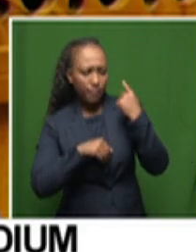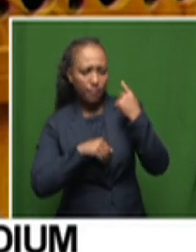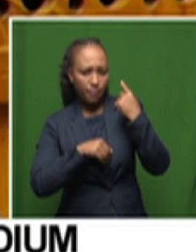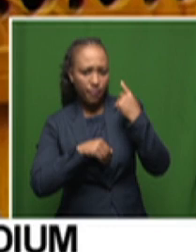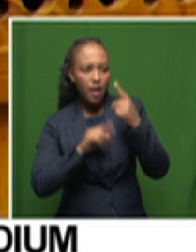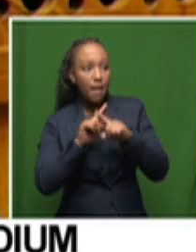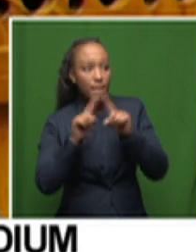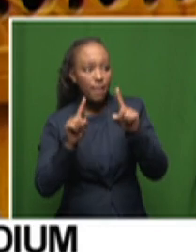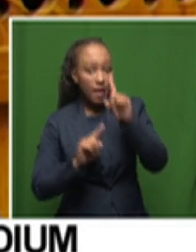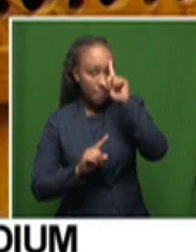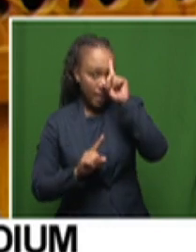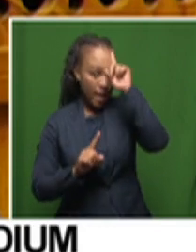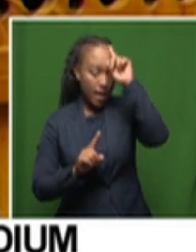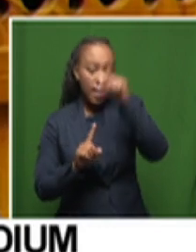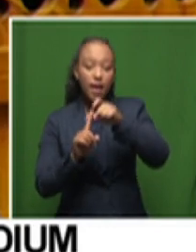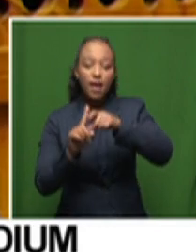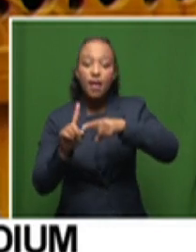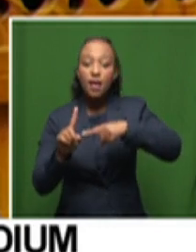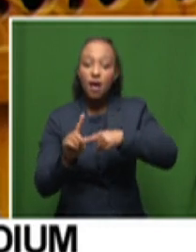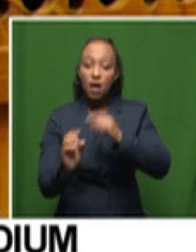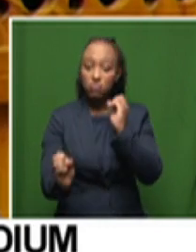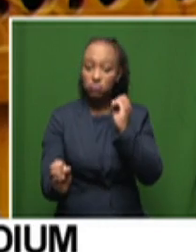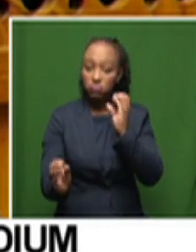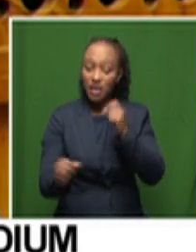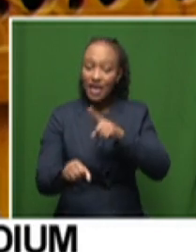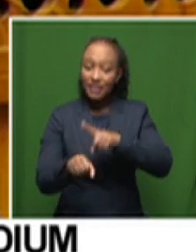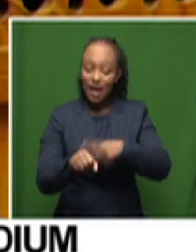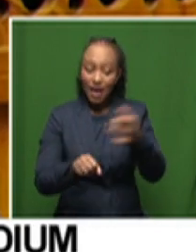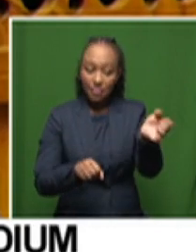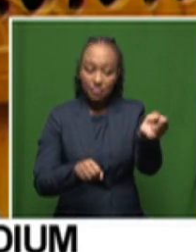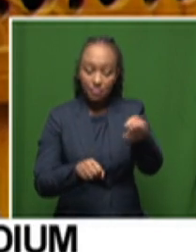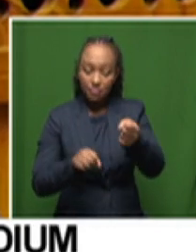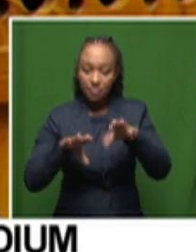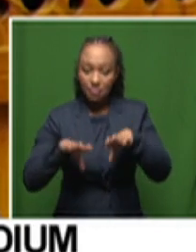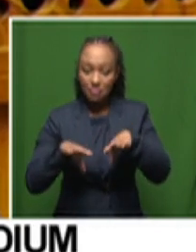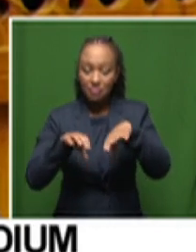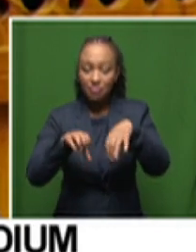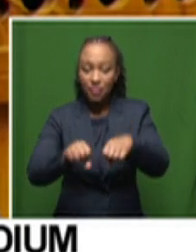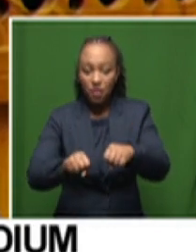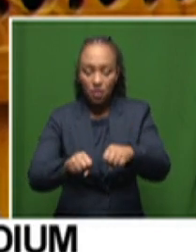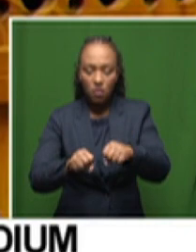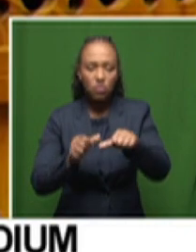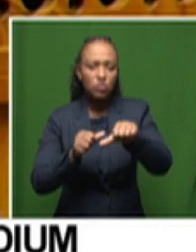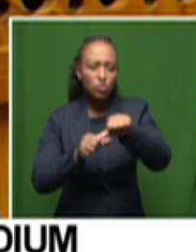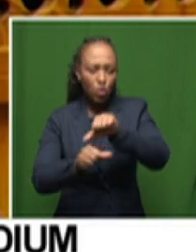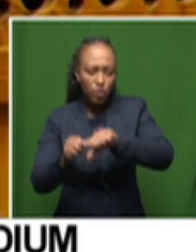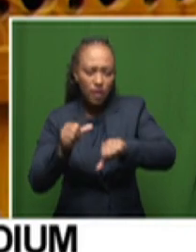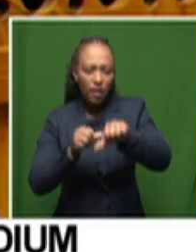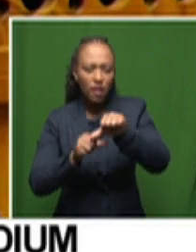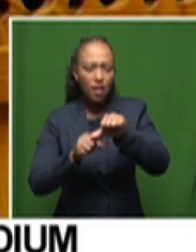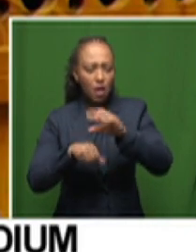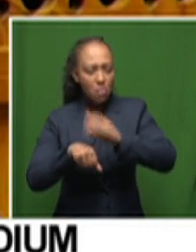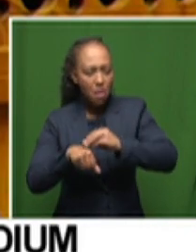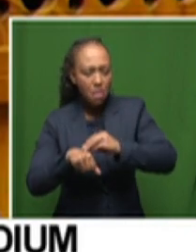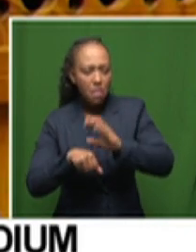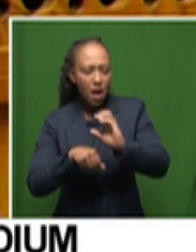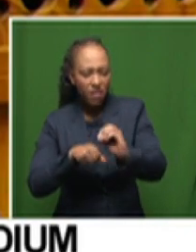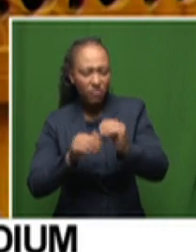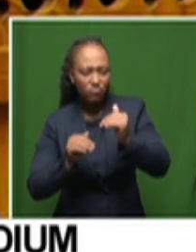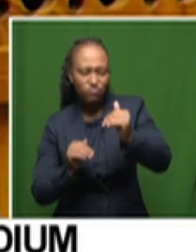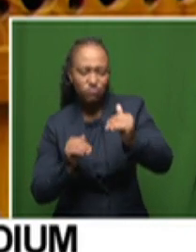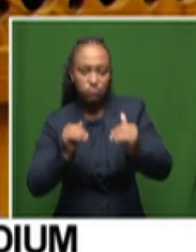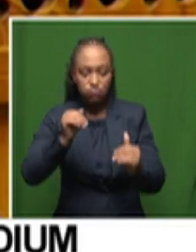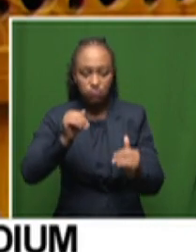but Madiba was ushering in a period of unmatched social progress in our history.